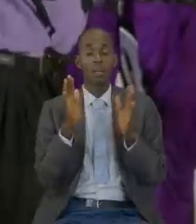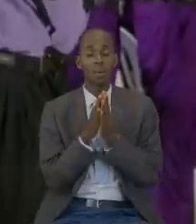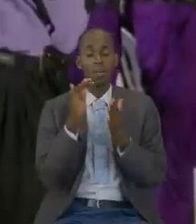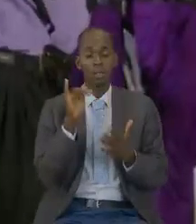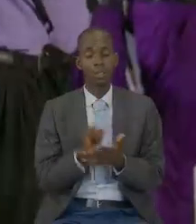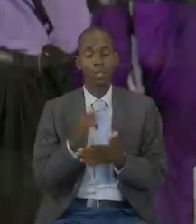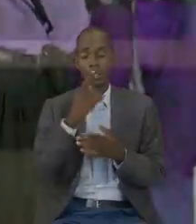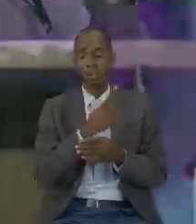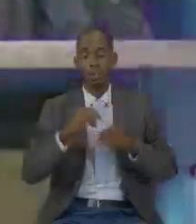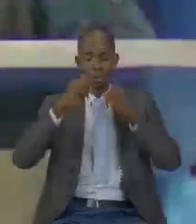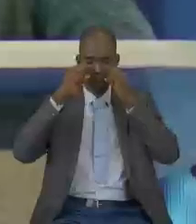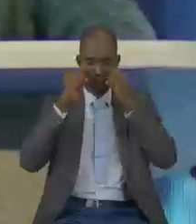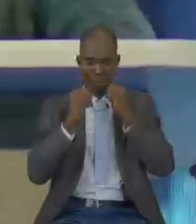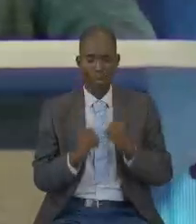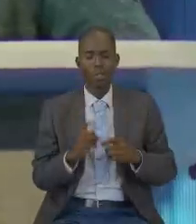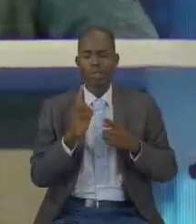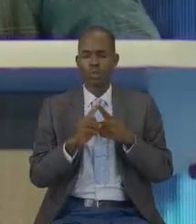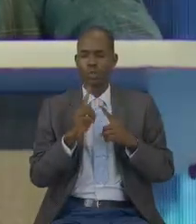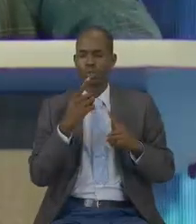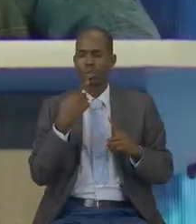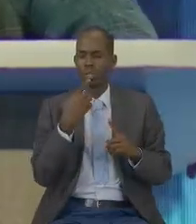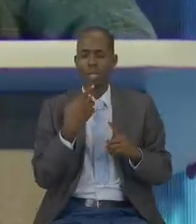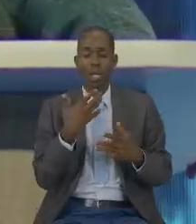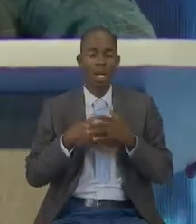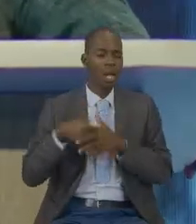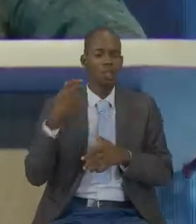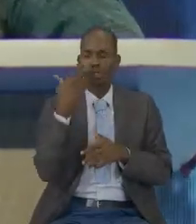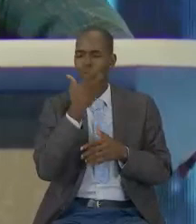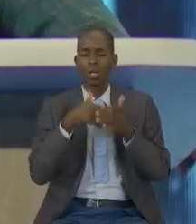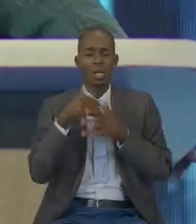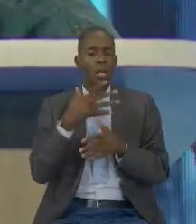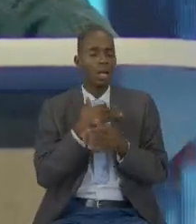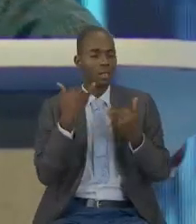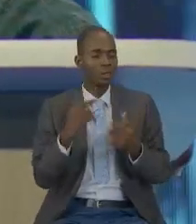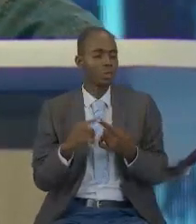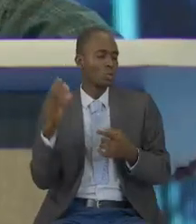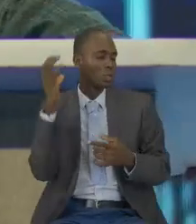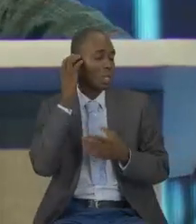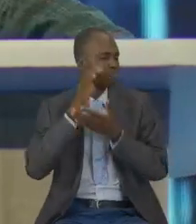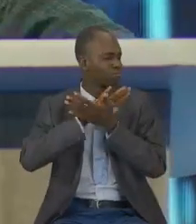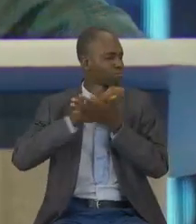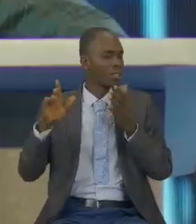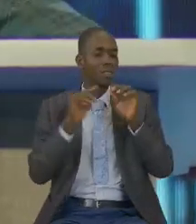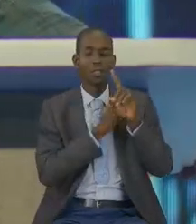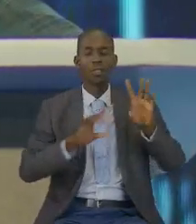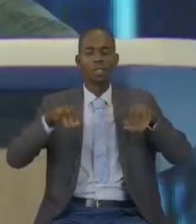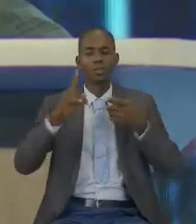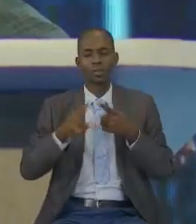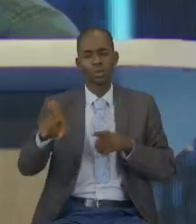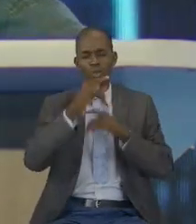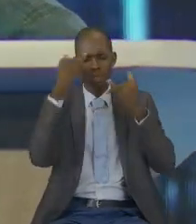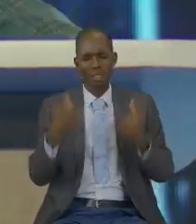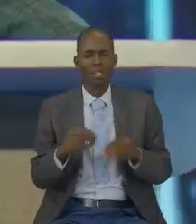the power to speak out and then to hear very clearly, the Lord grant unto you right now